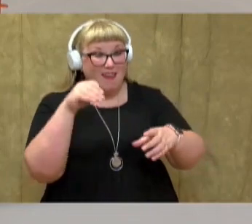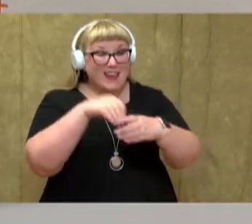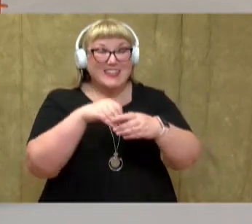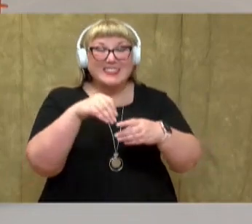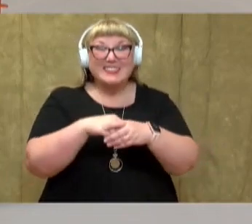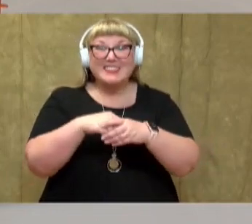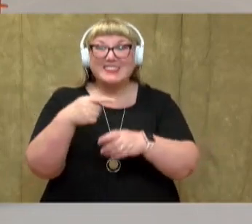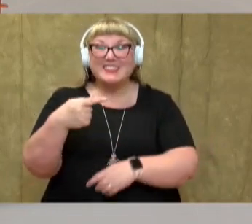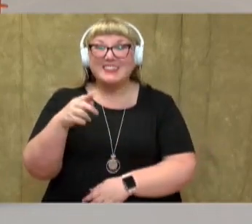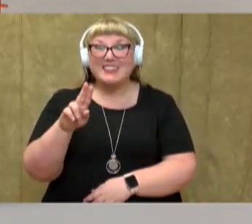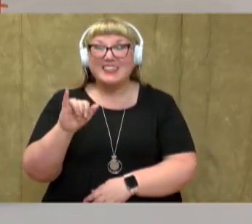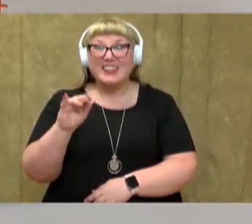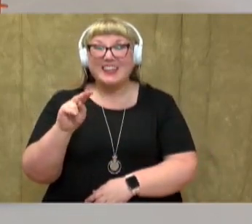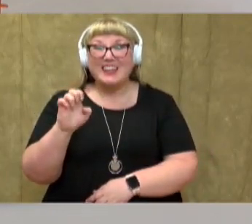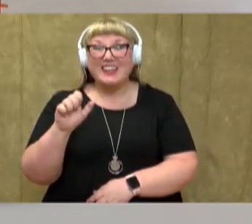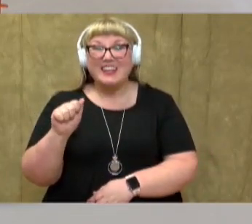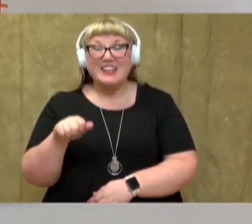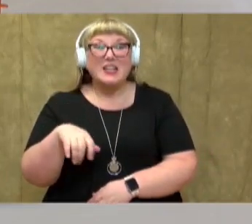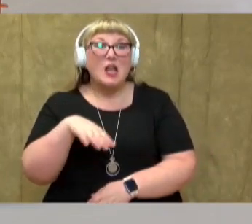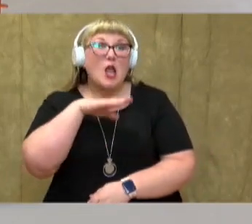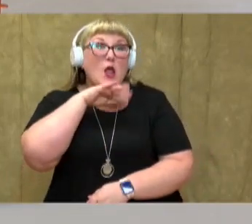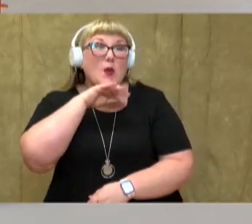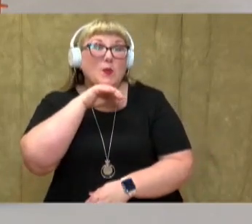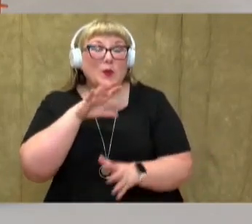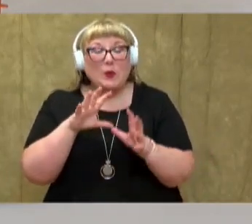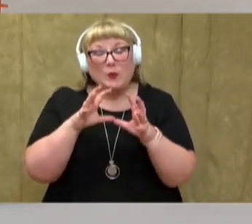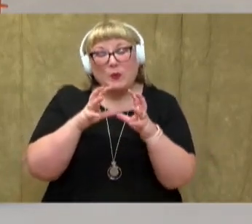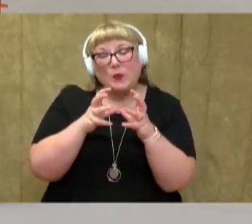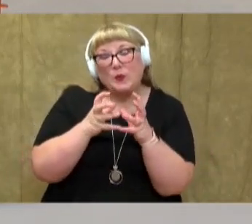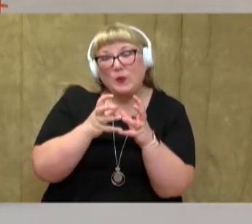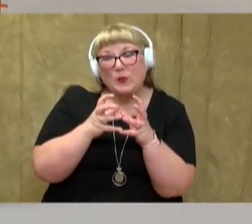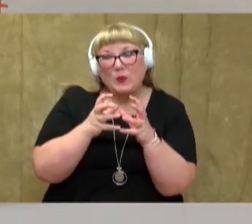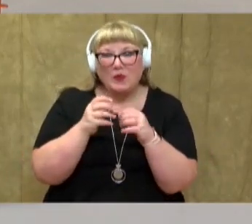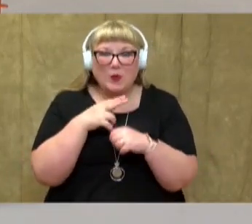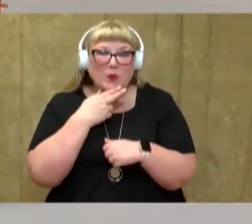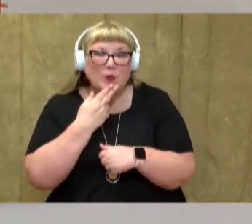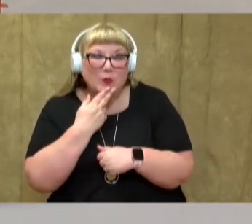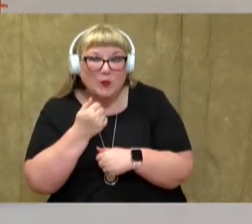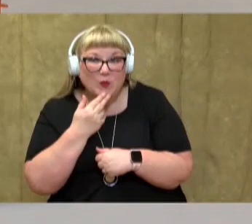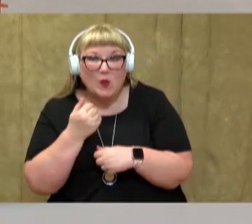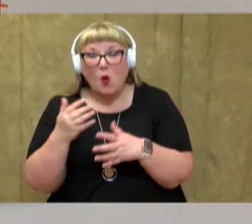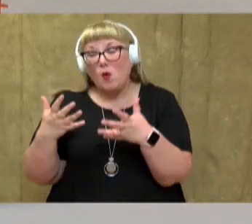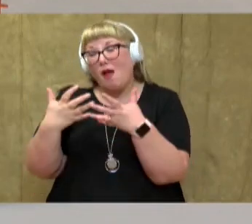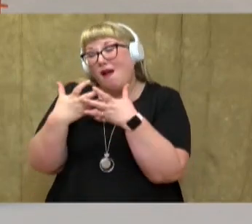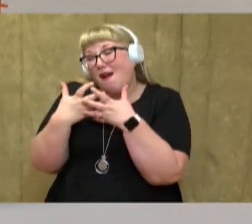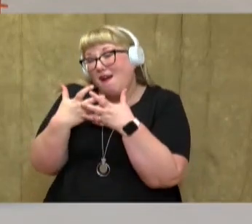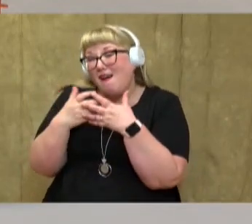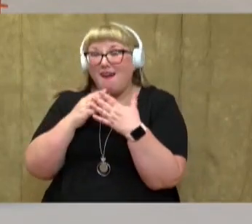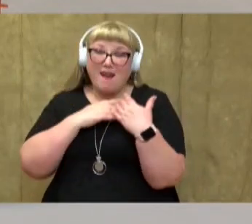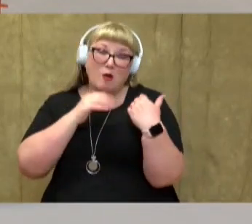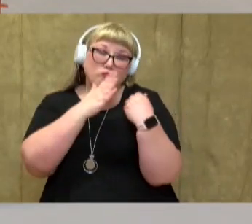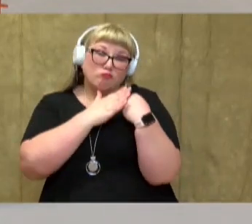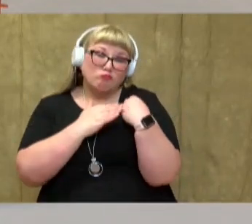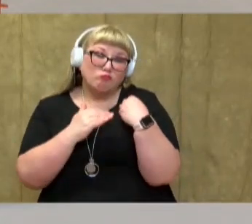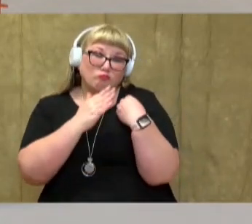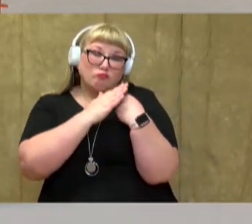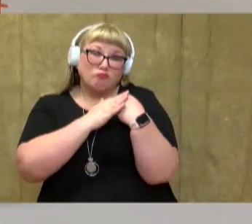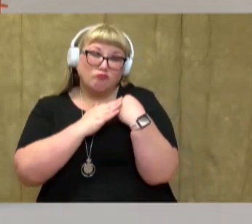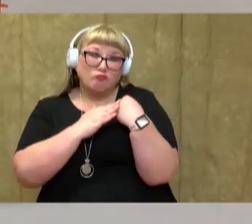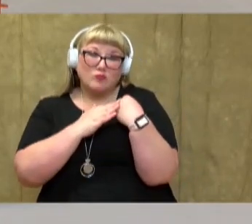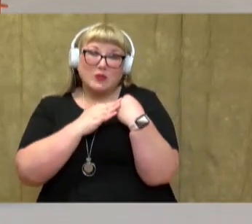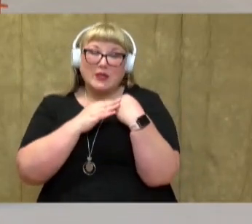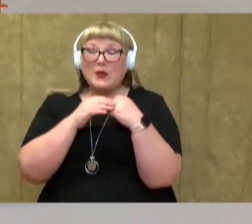pig curled up into a ball. We cuddle him, we stroke him,